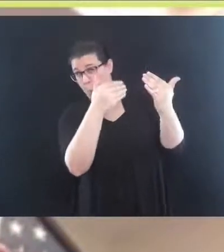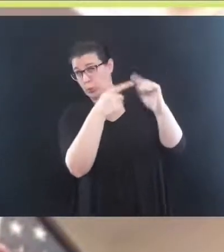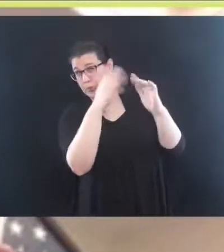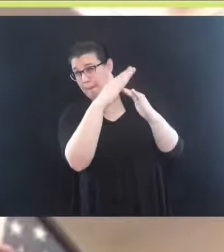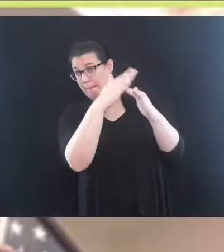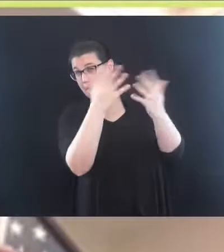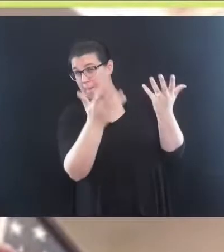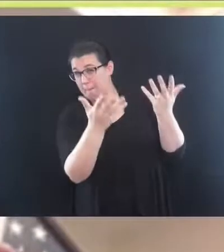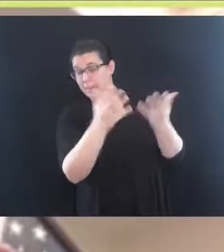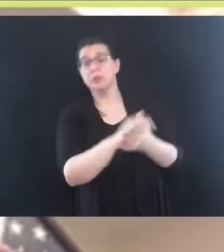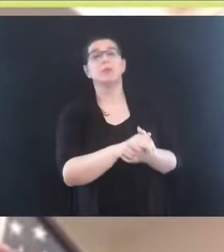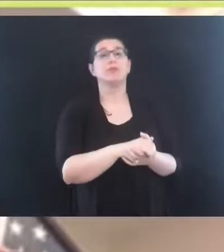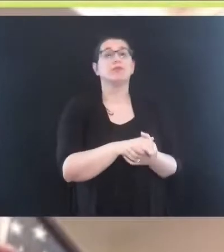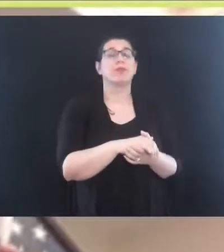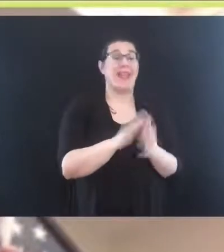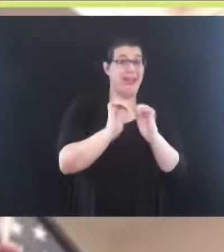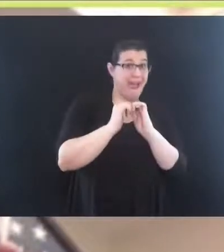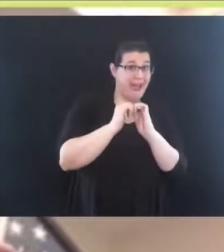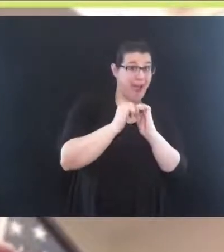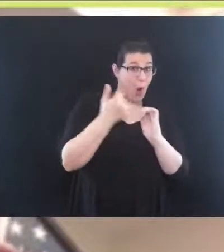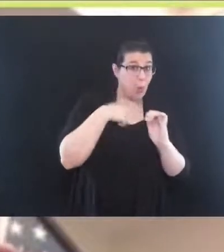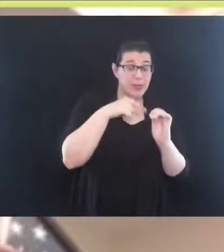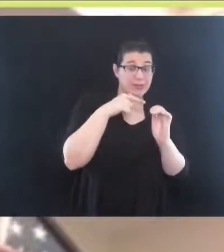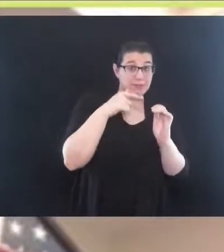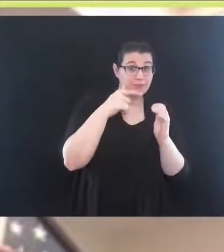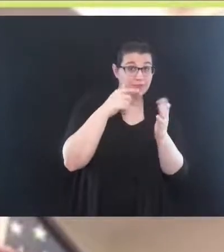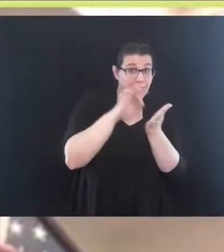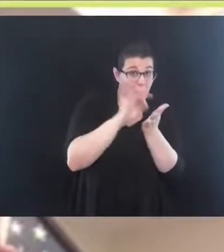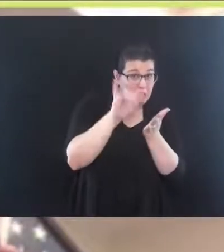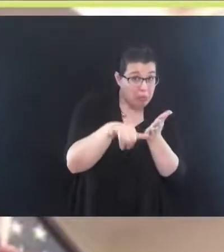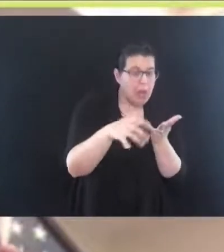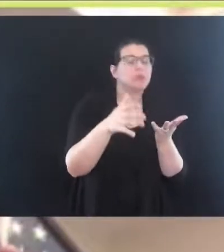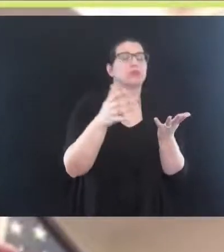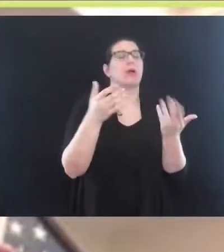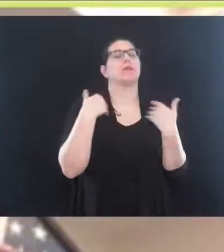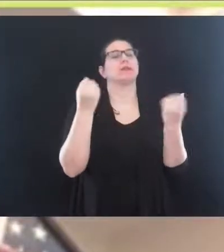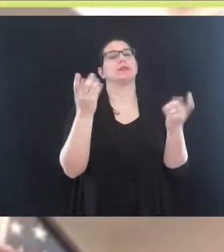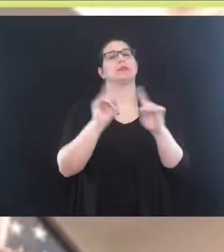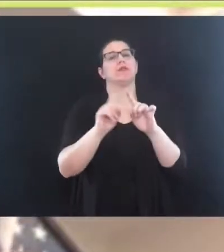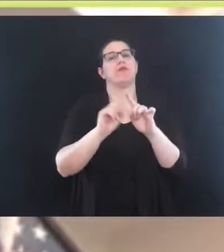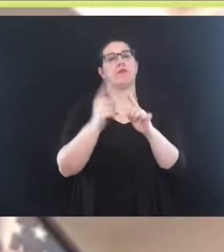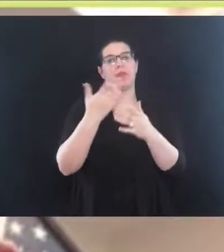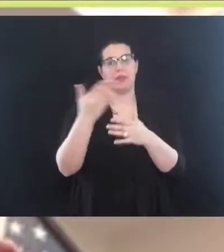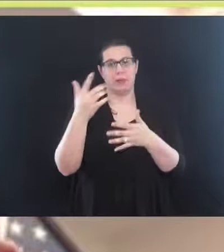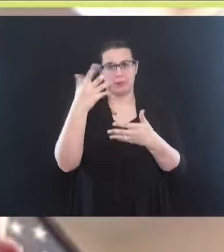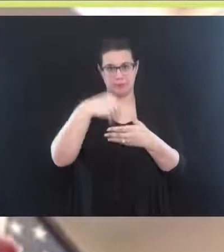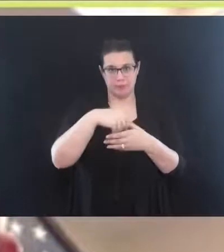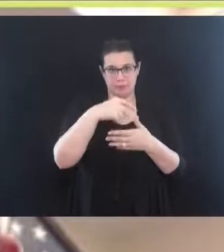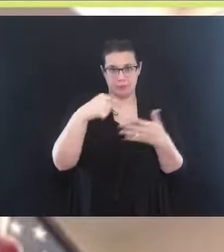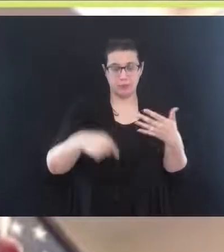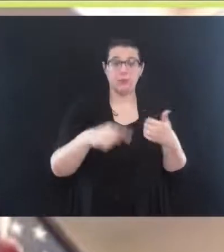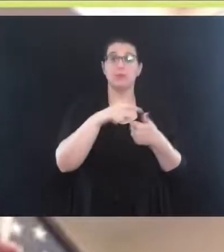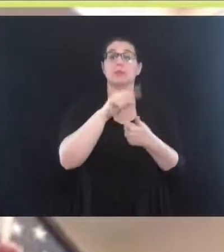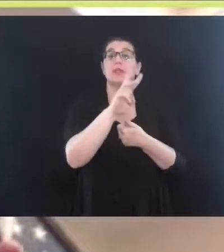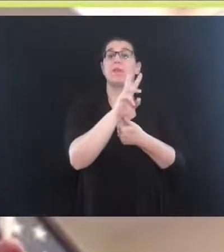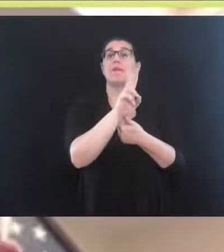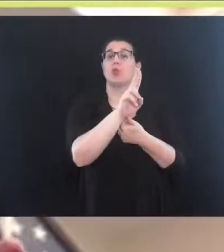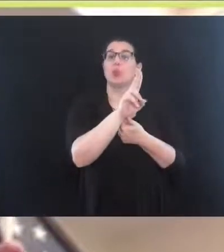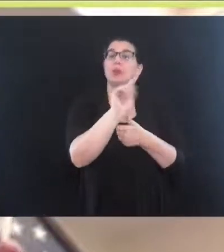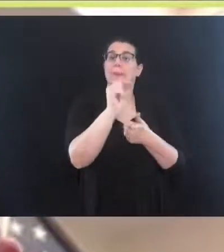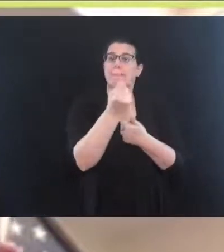we use a lot of different factors to include, we do through WVU team